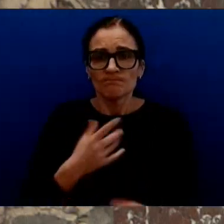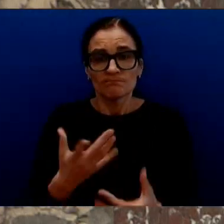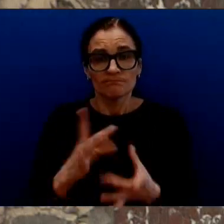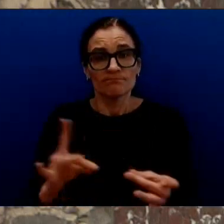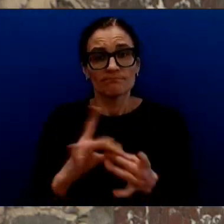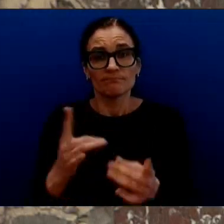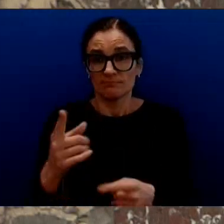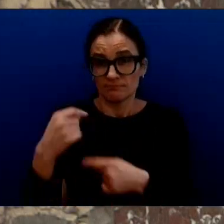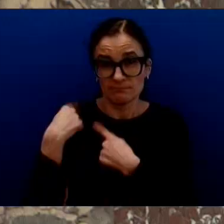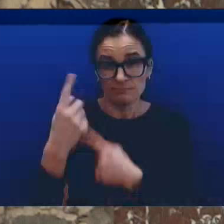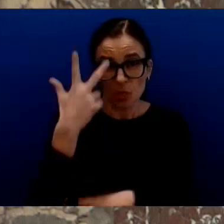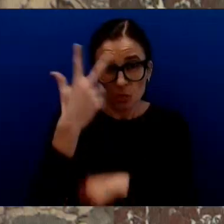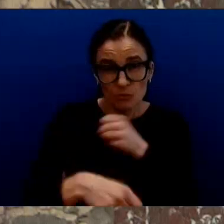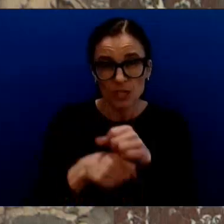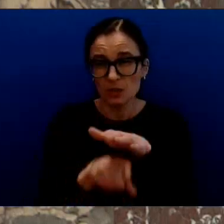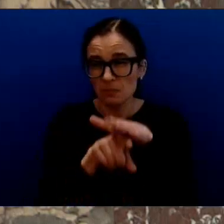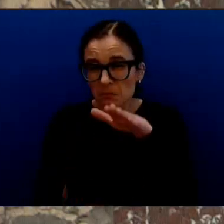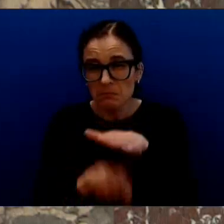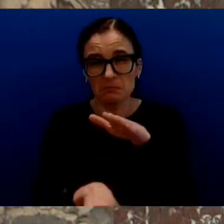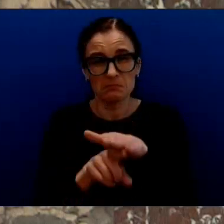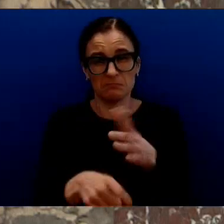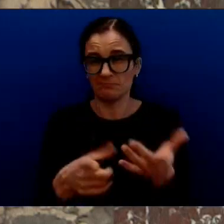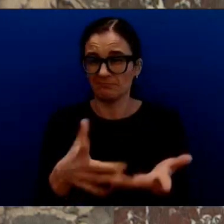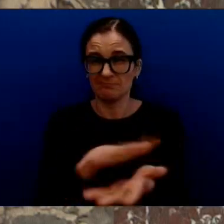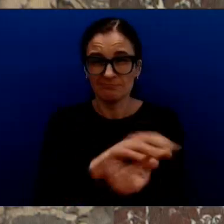Kyiv stands free.